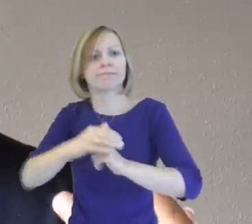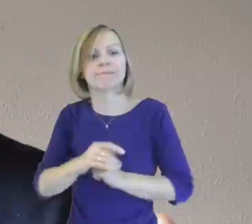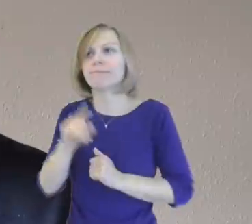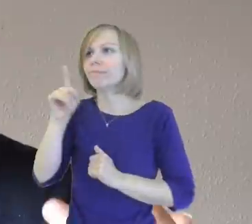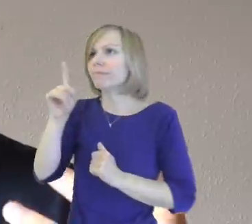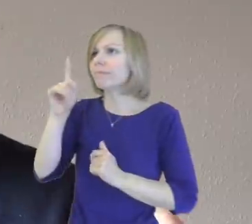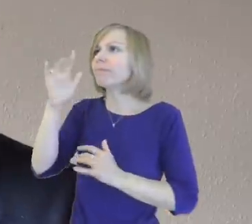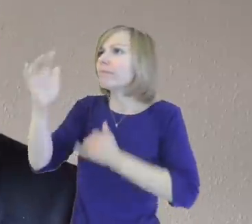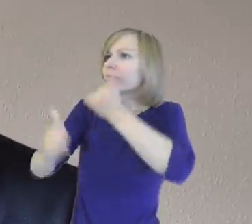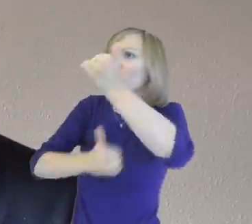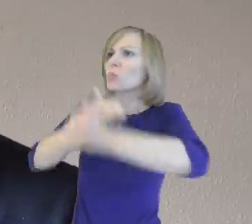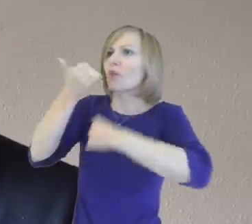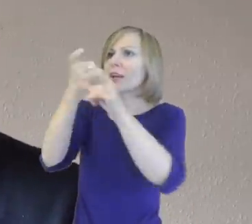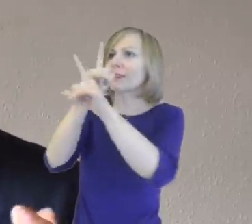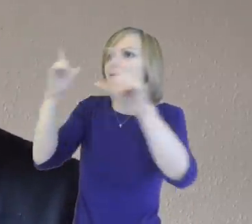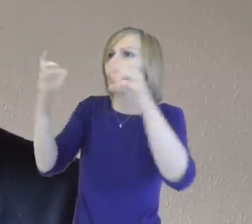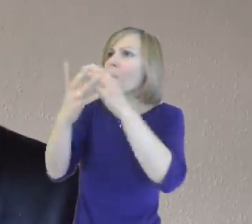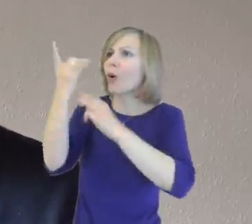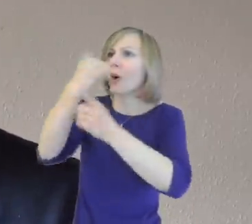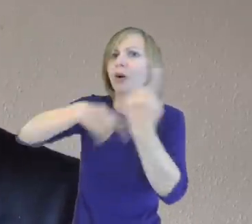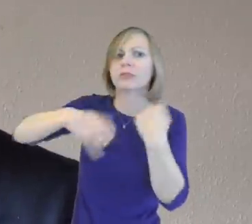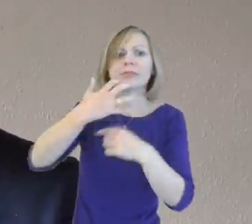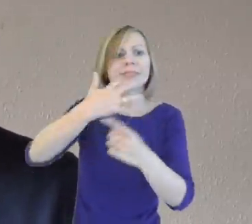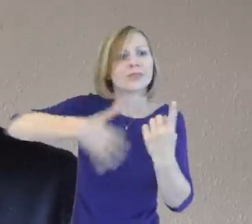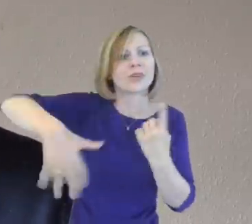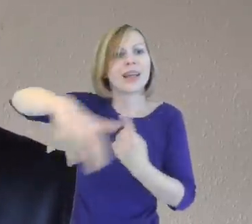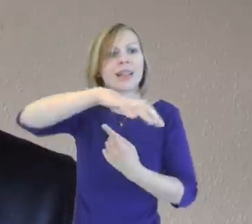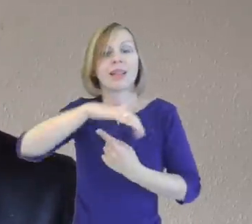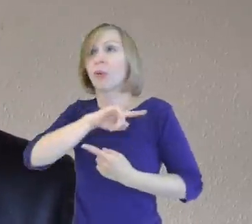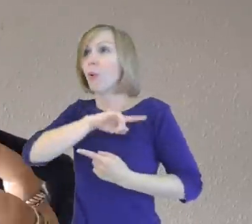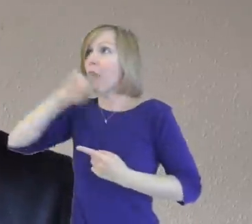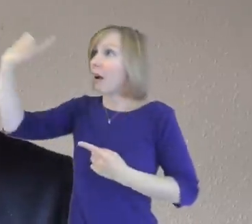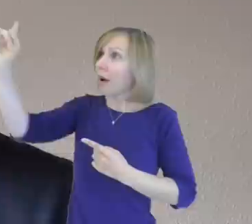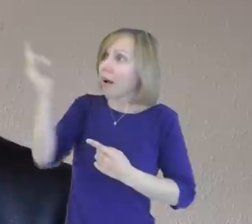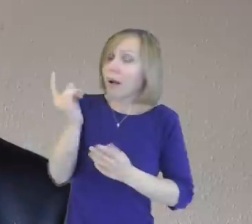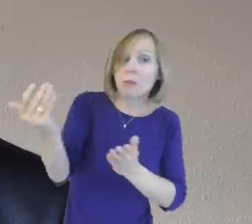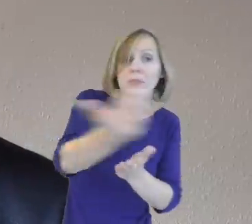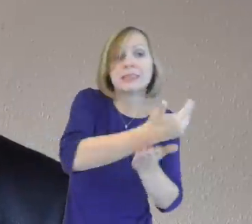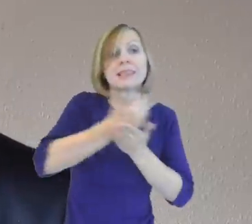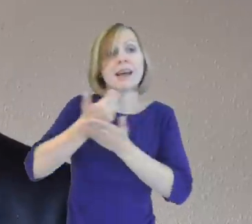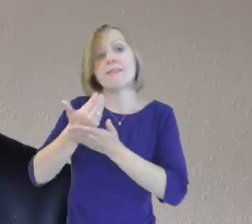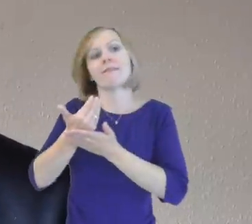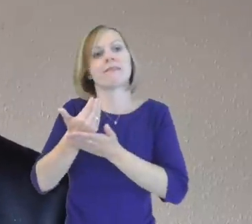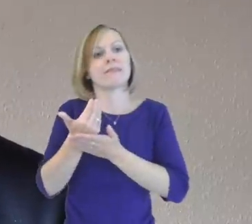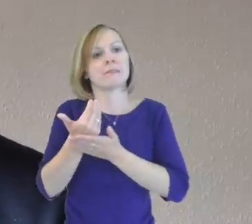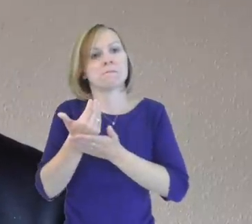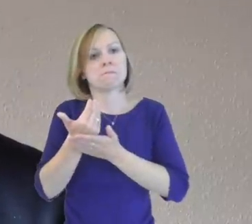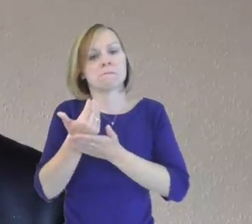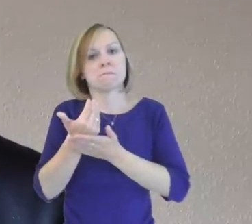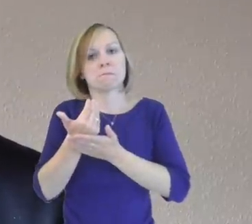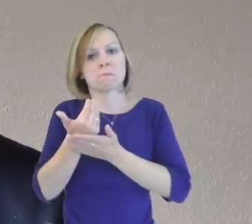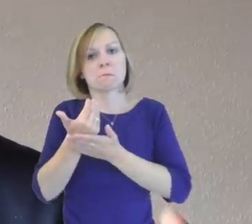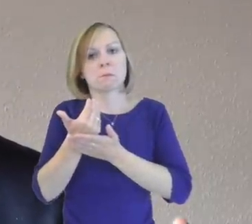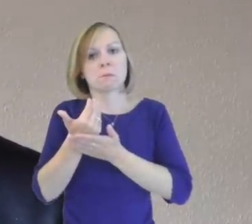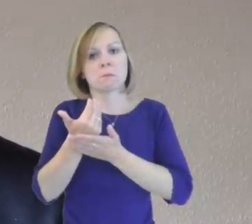the Lord God of Israel, for he hath visited and redeemed his people, and hath raised up